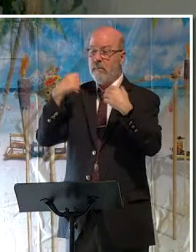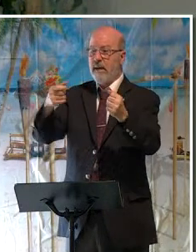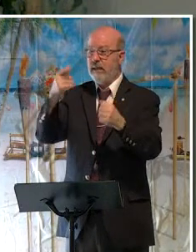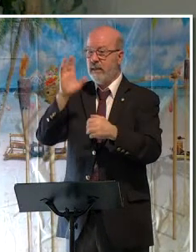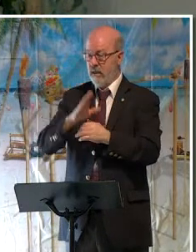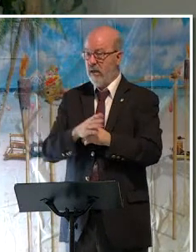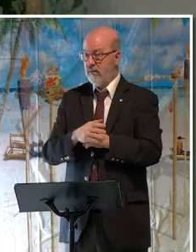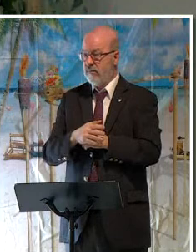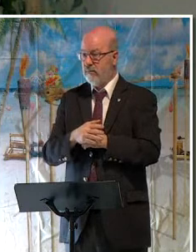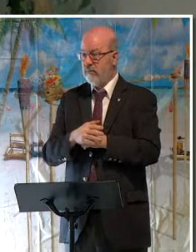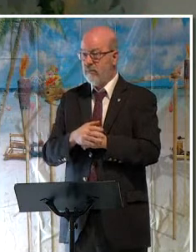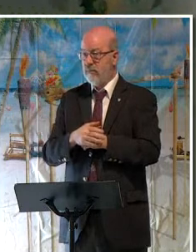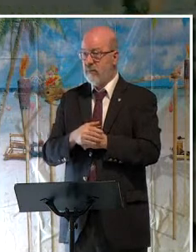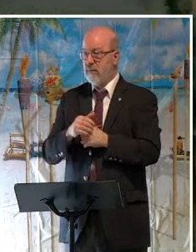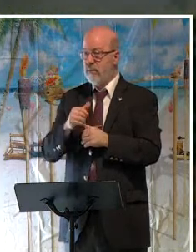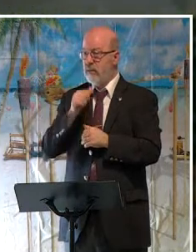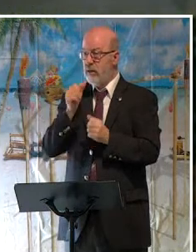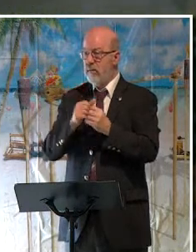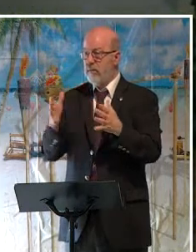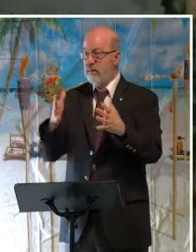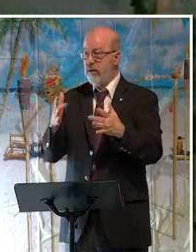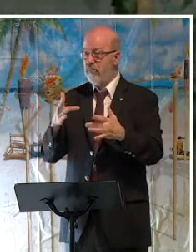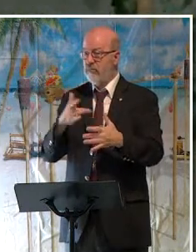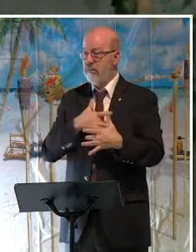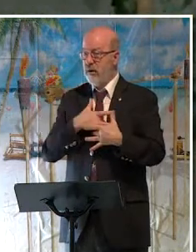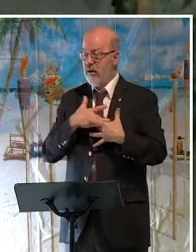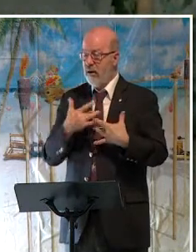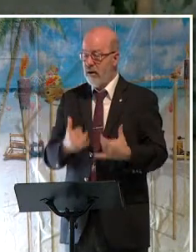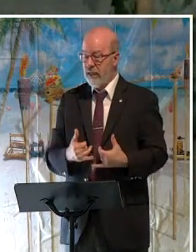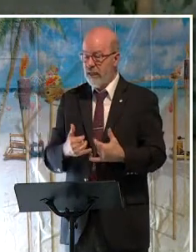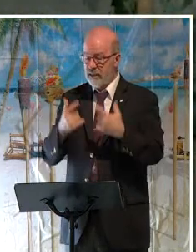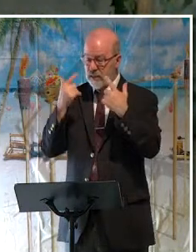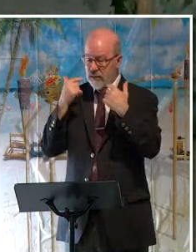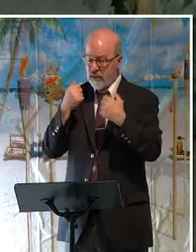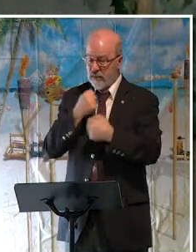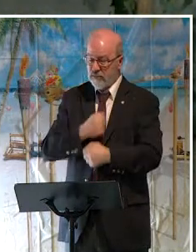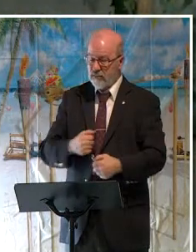God. But it won't be without heartache and tears and sorrow.